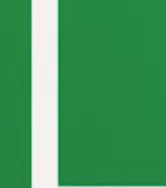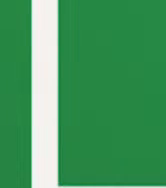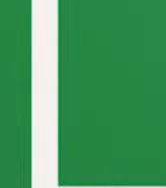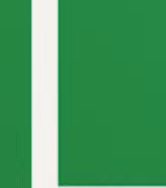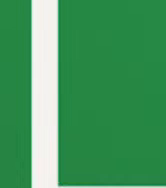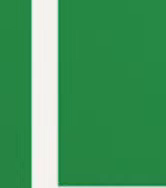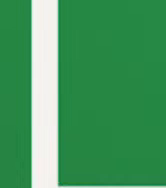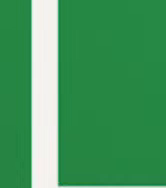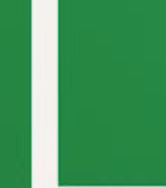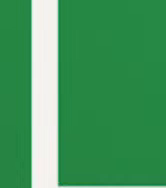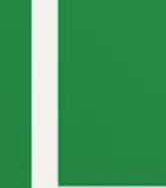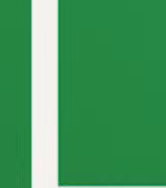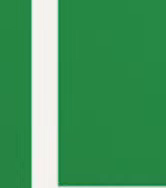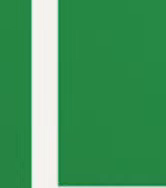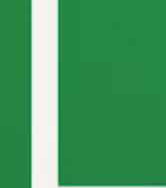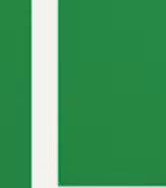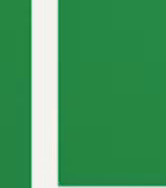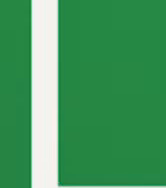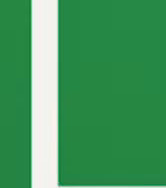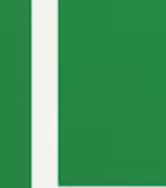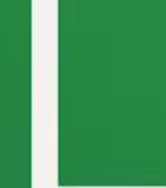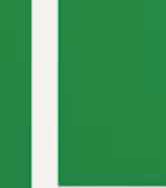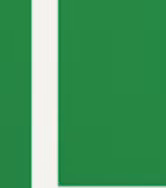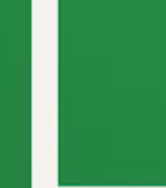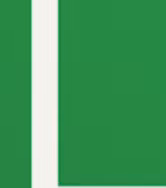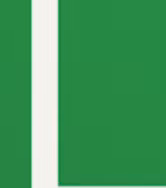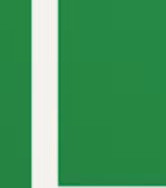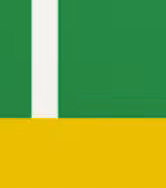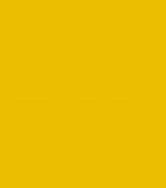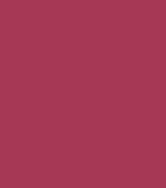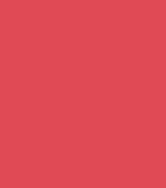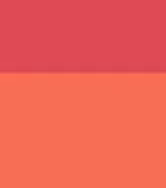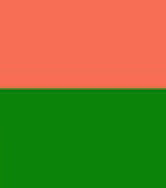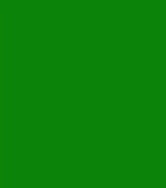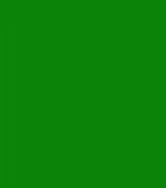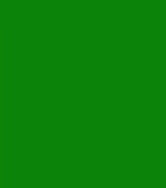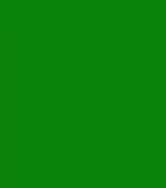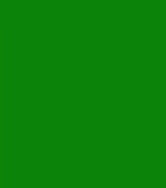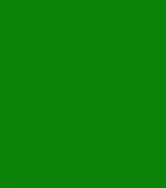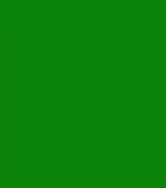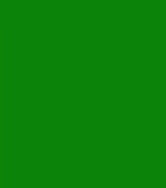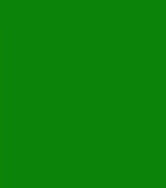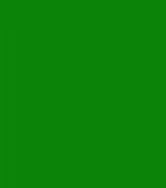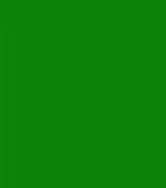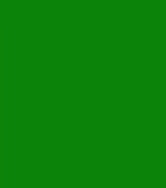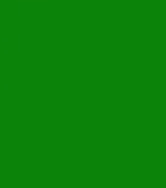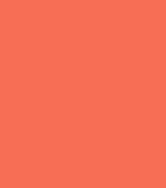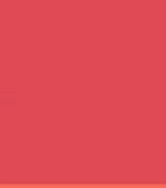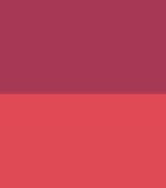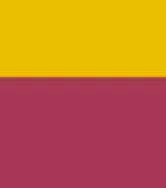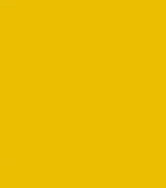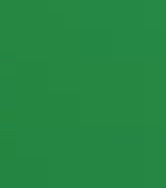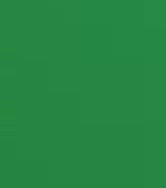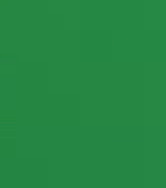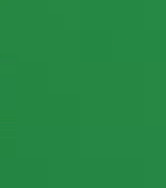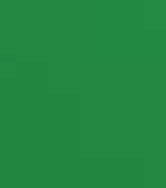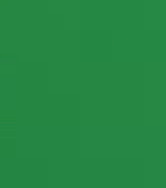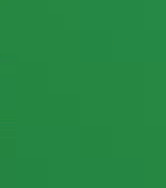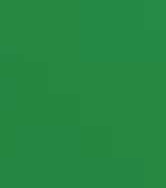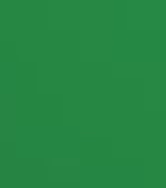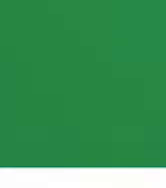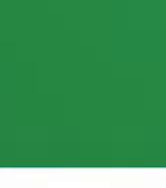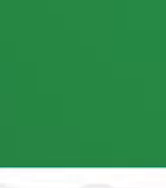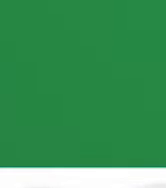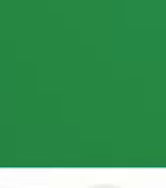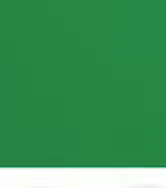by GTP. The outfits are designed by Joanna Fashions, Nyaniba Estates, B Vogue and Designs, Kaswa, and Alan David